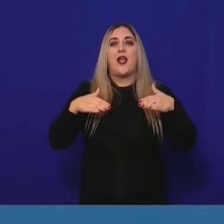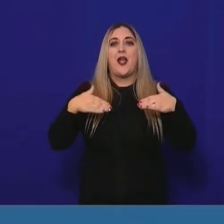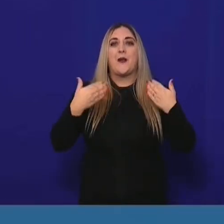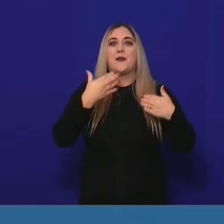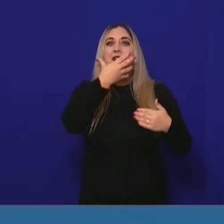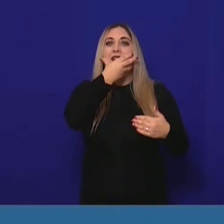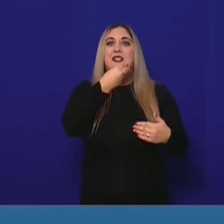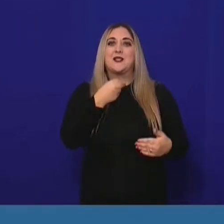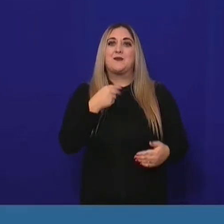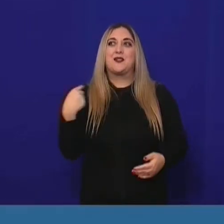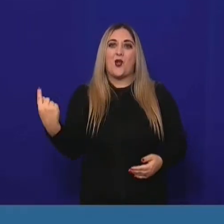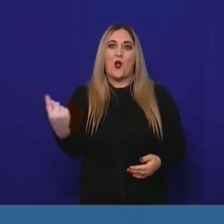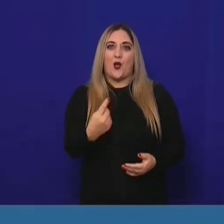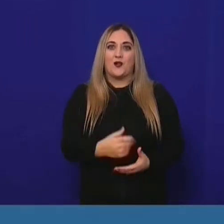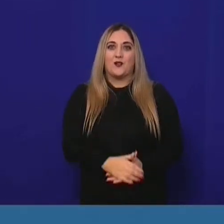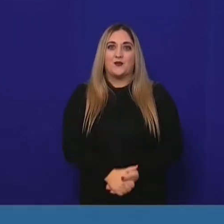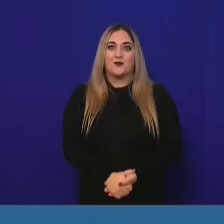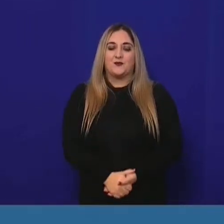to everyone. Thank you.